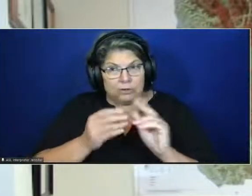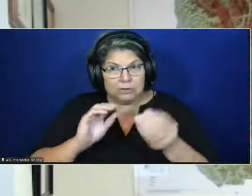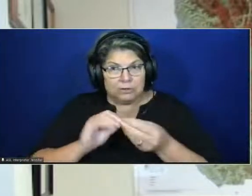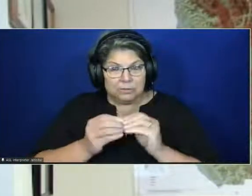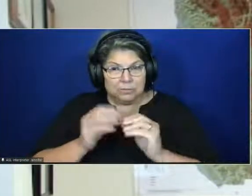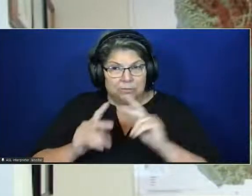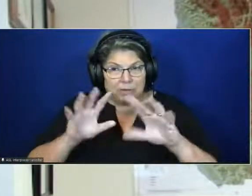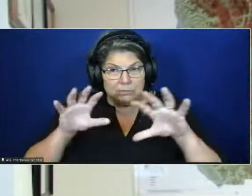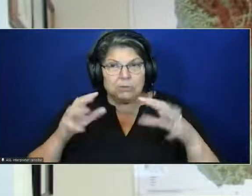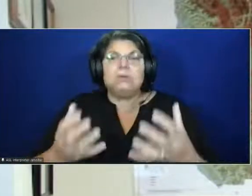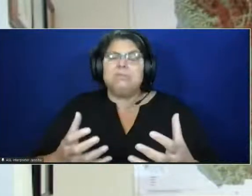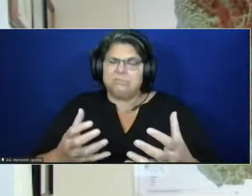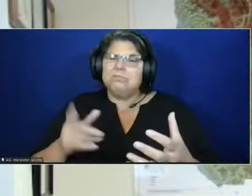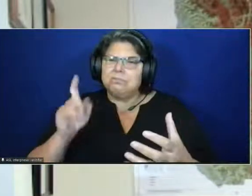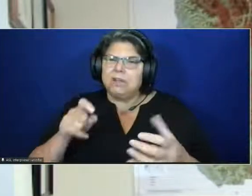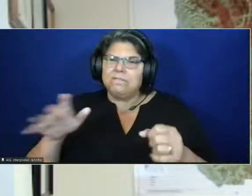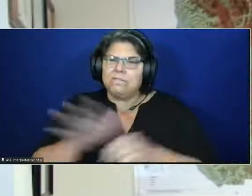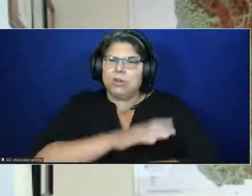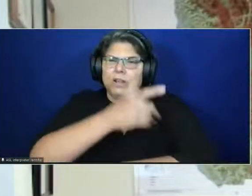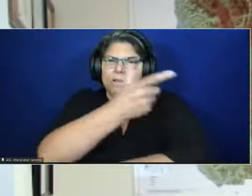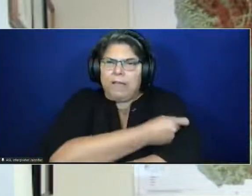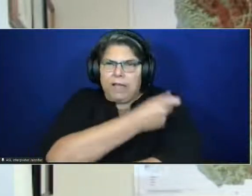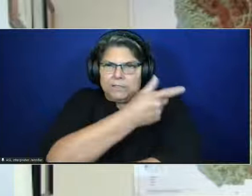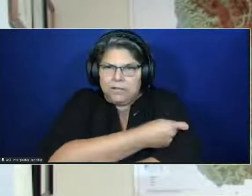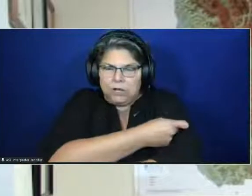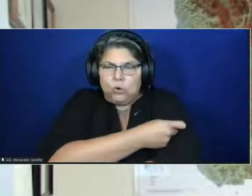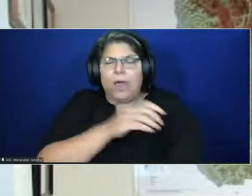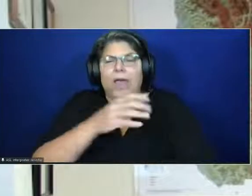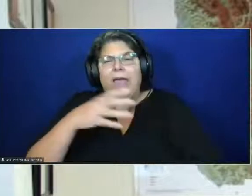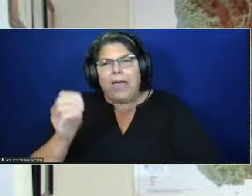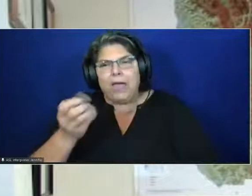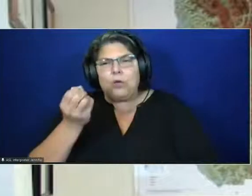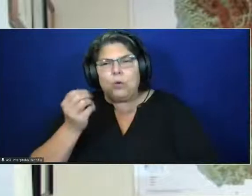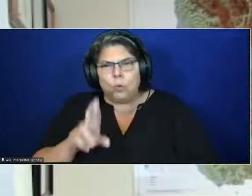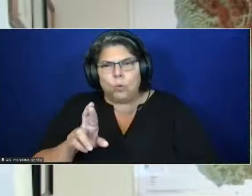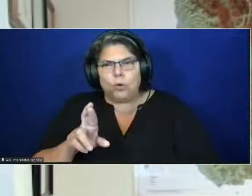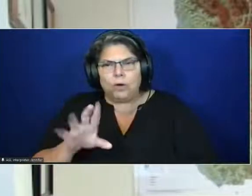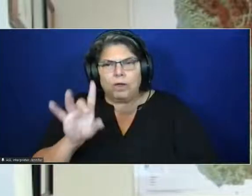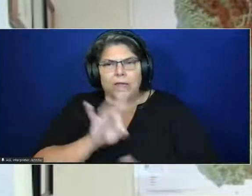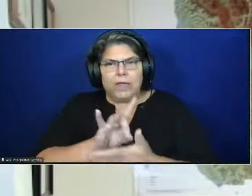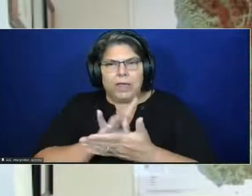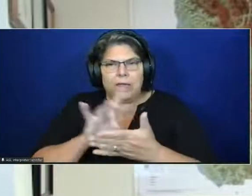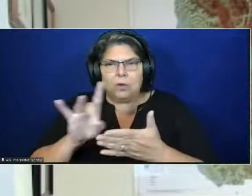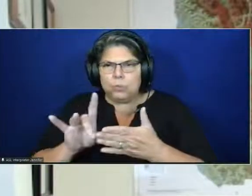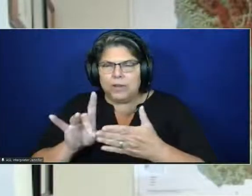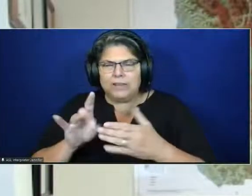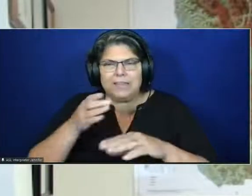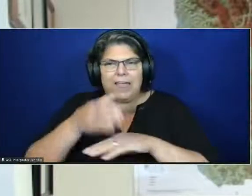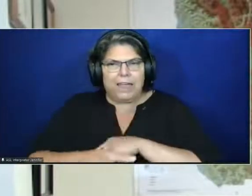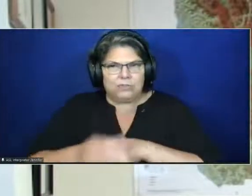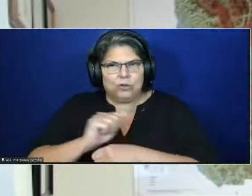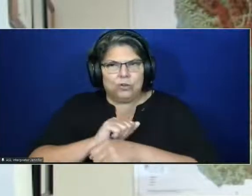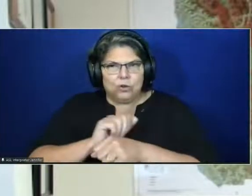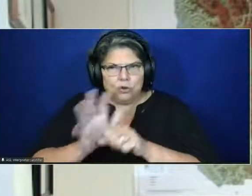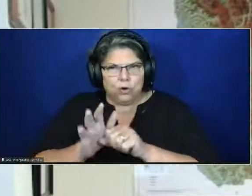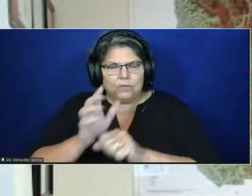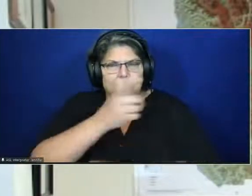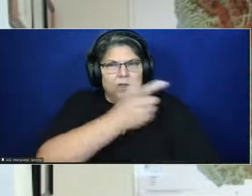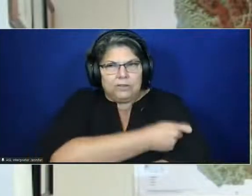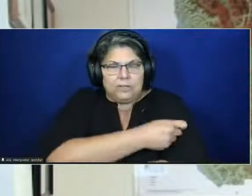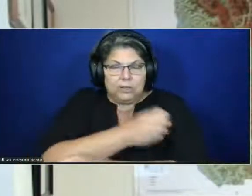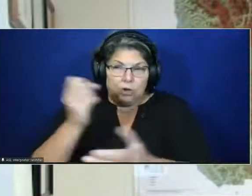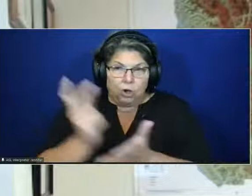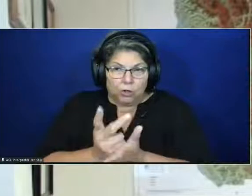fully vaccinated, or 8 weeks have passed since the COVID-19 vaccination has been